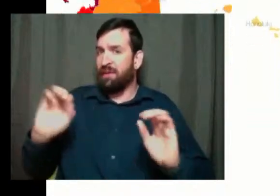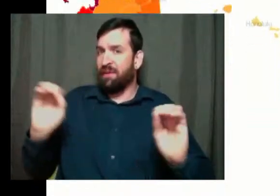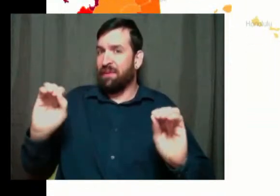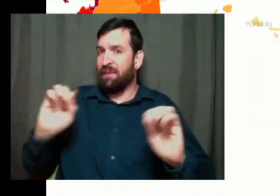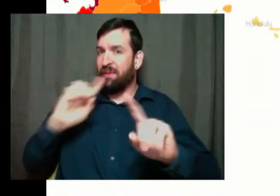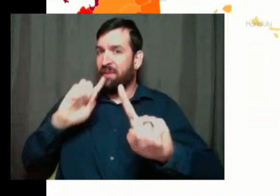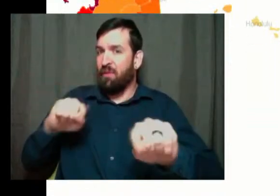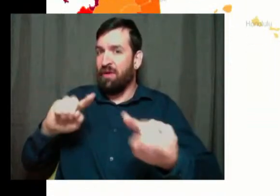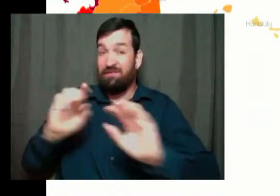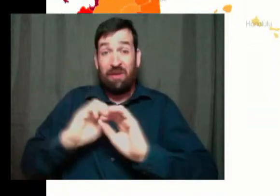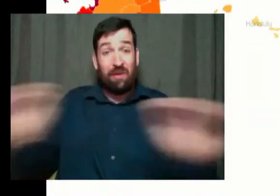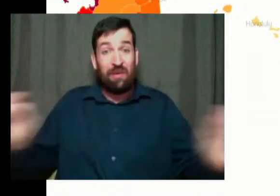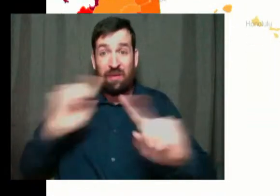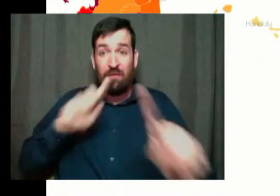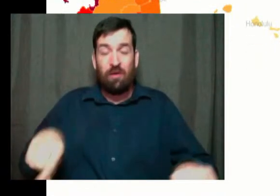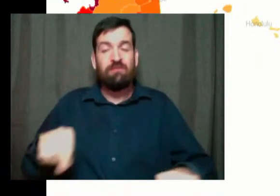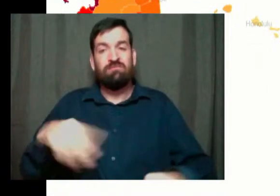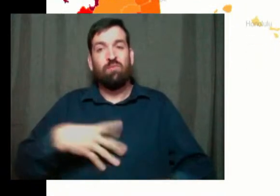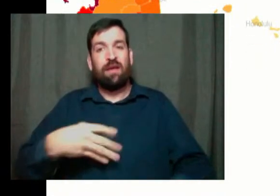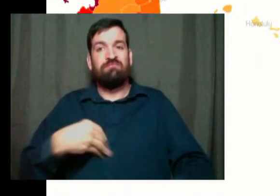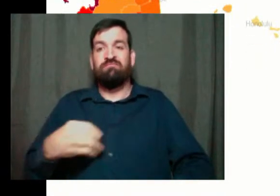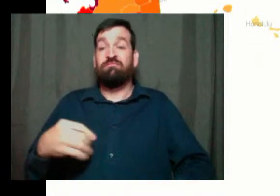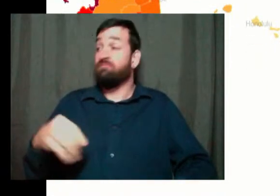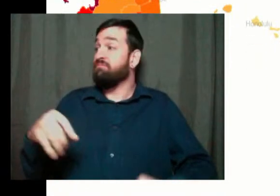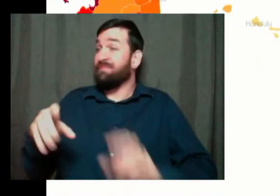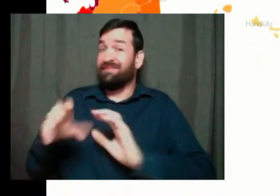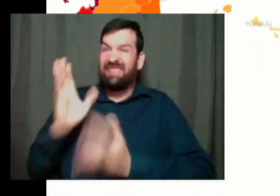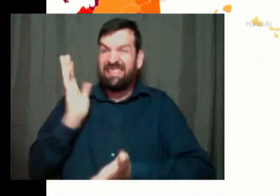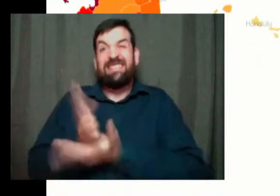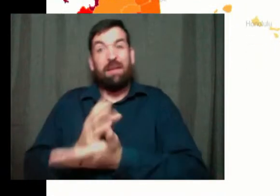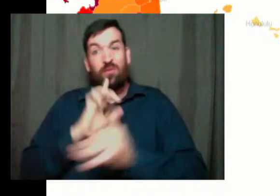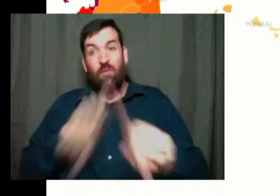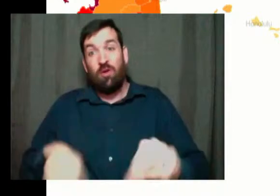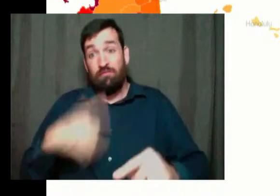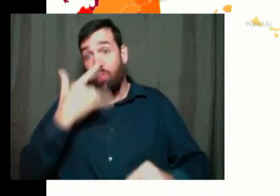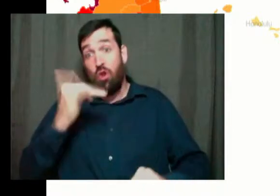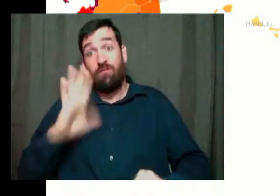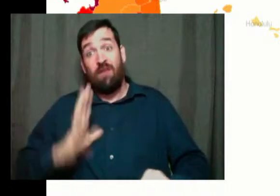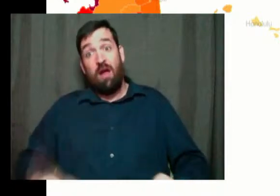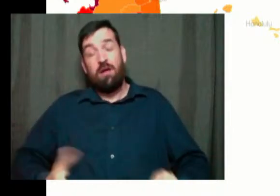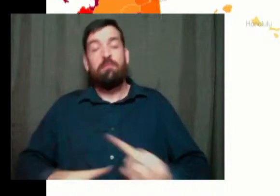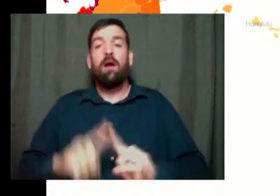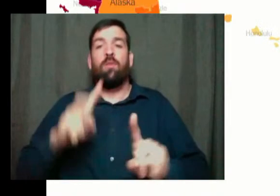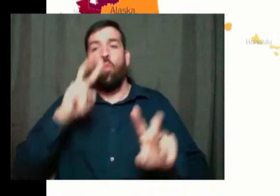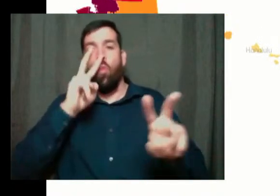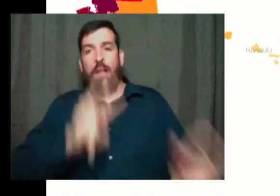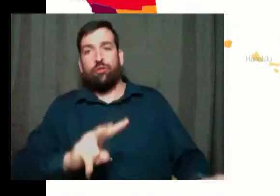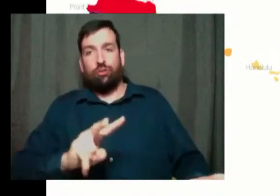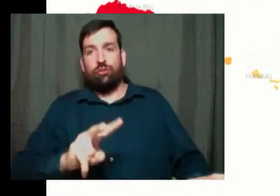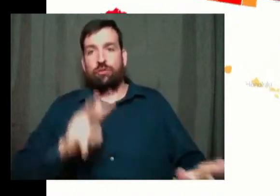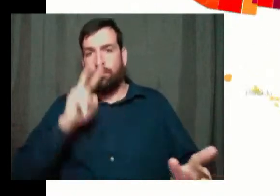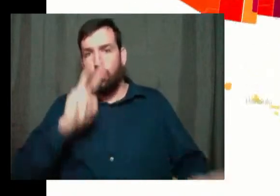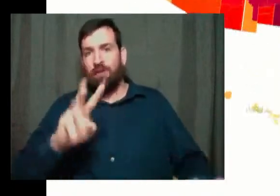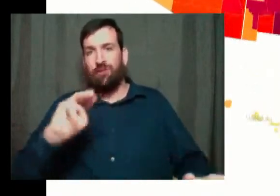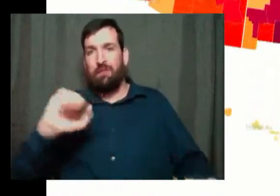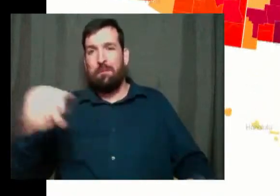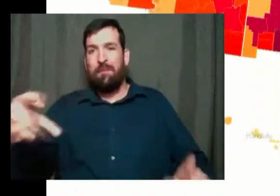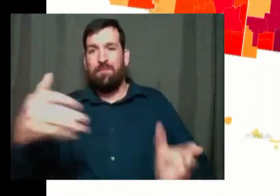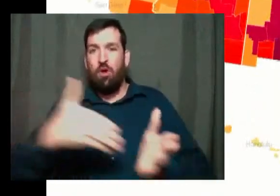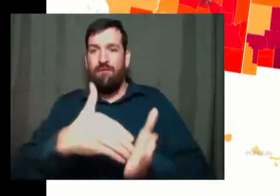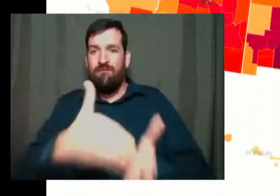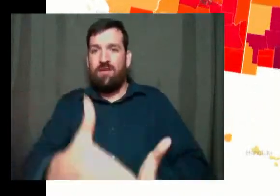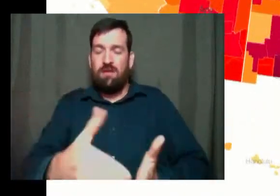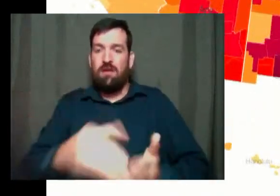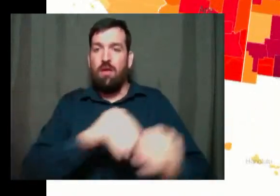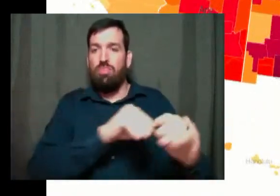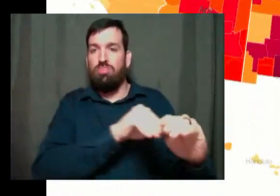white. They probably quit reporting, so it all looks good. But at the end of the day, watch, because if you watch these maps regularly, it's encroaching on the